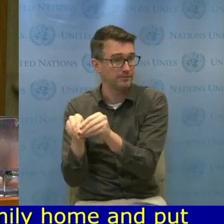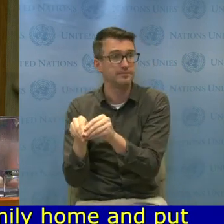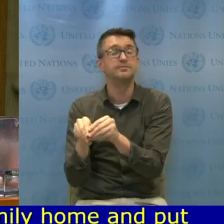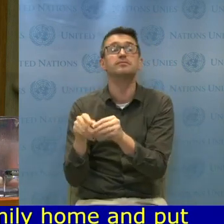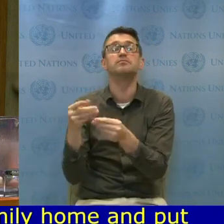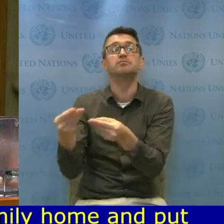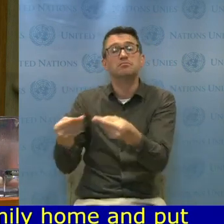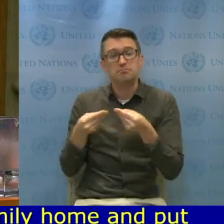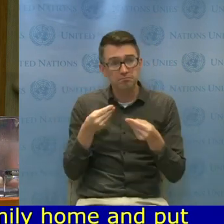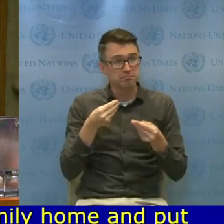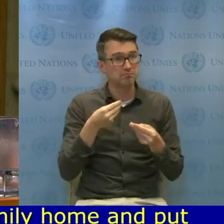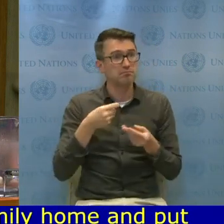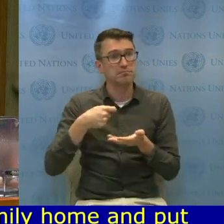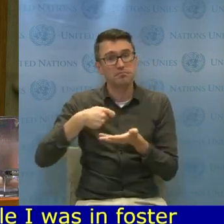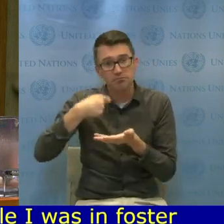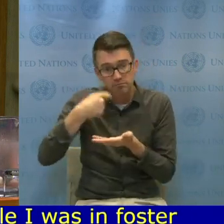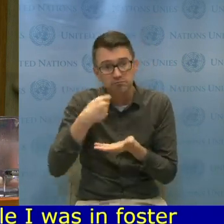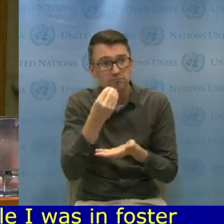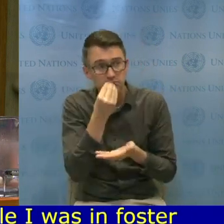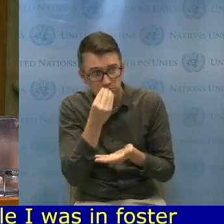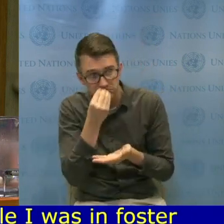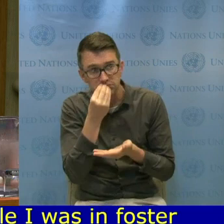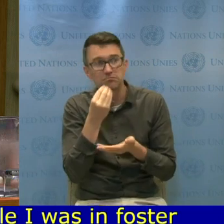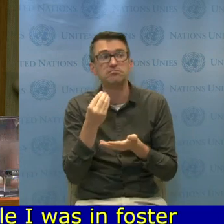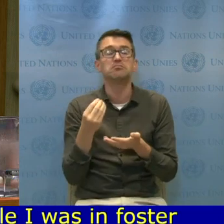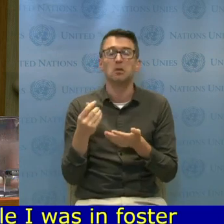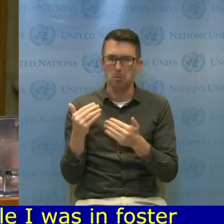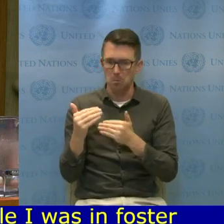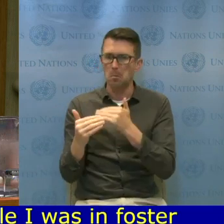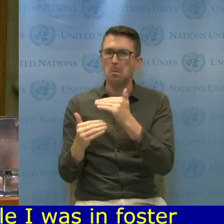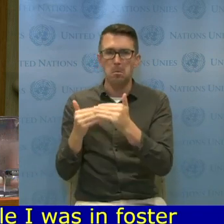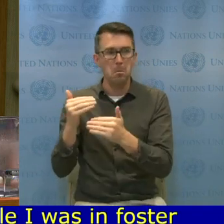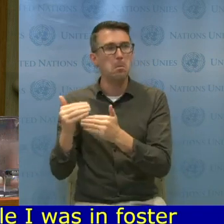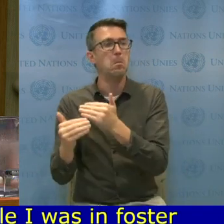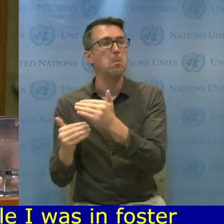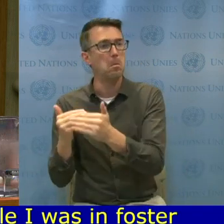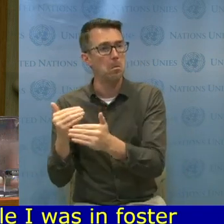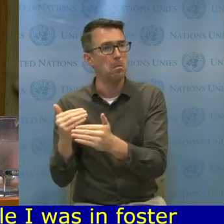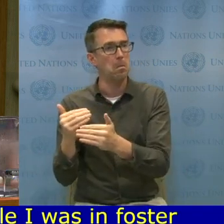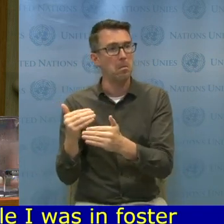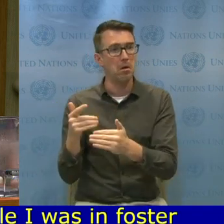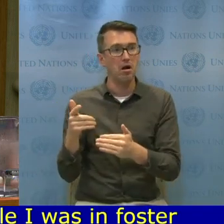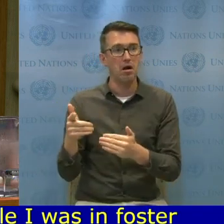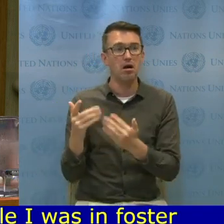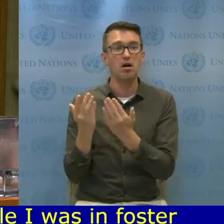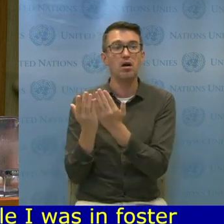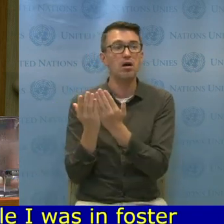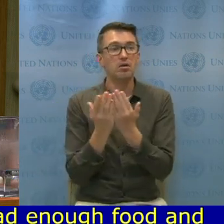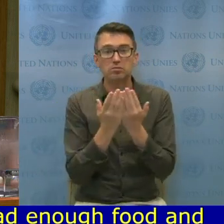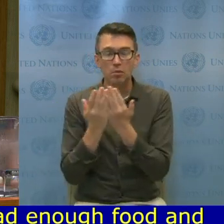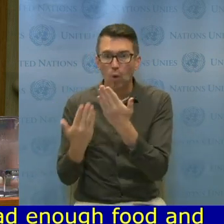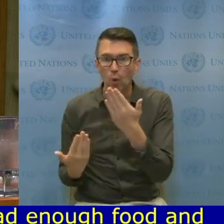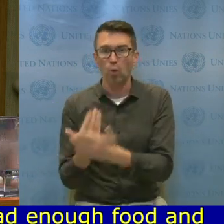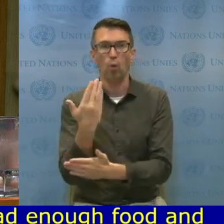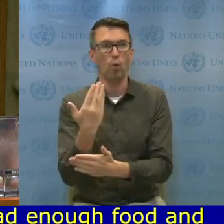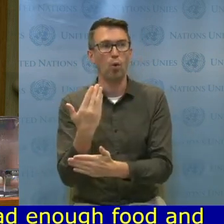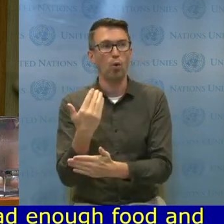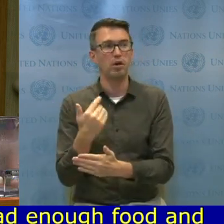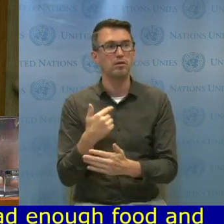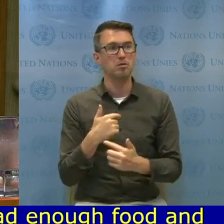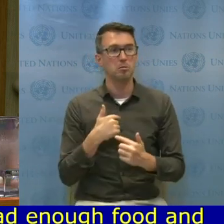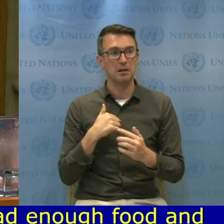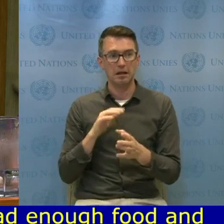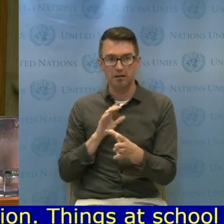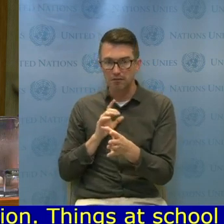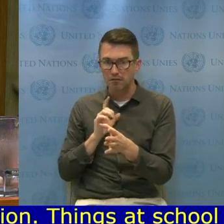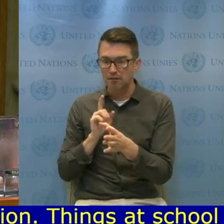situation. And things at school began to change. While I was getting healthy, I was able to be in a regular school.